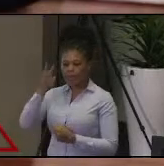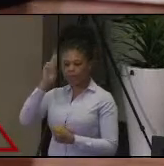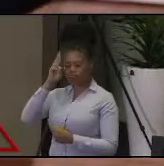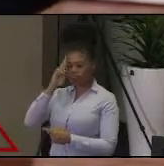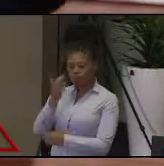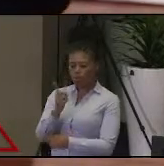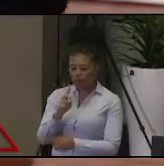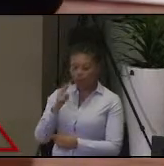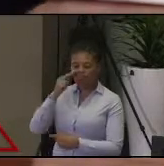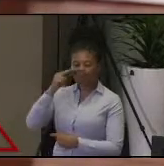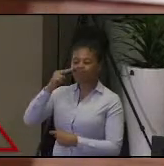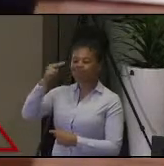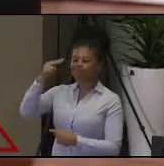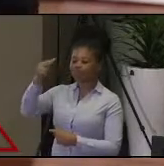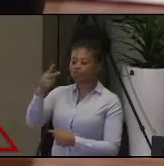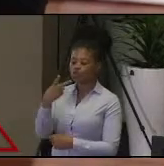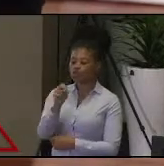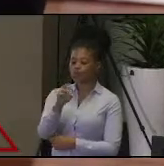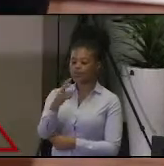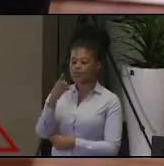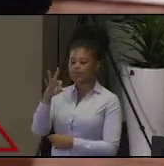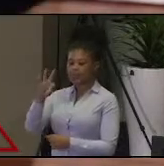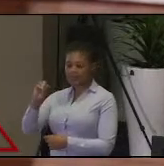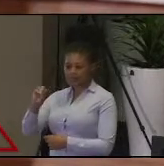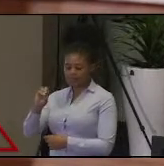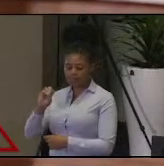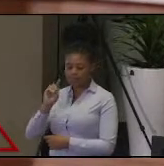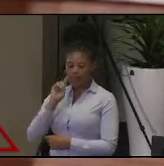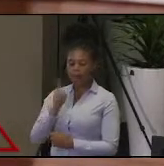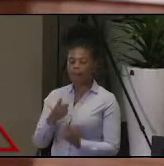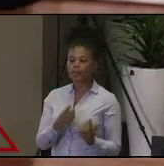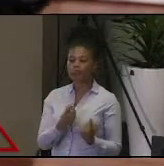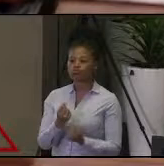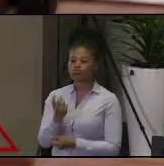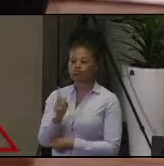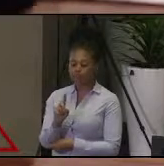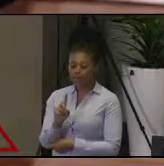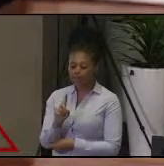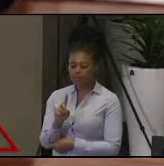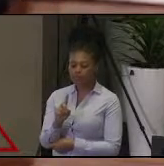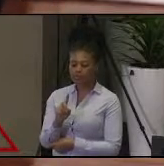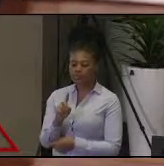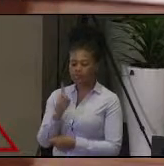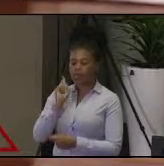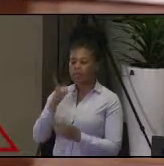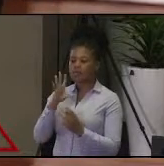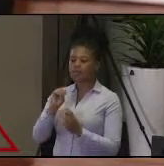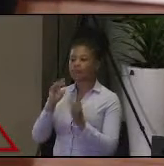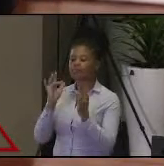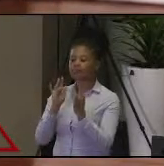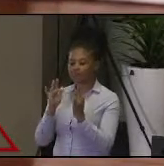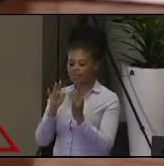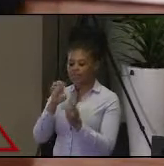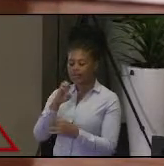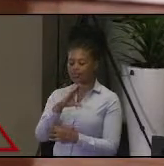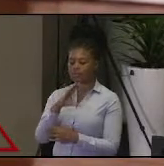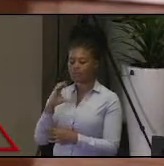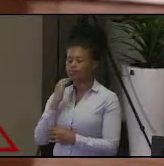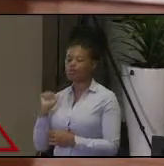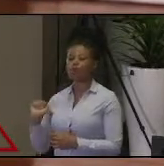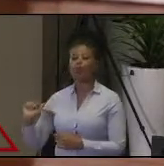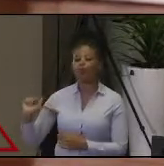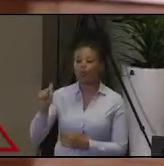that vision, that by 2030 we need to be an enterprising, connected Eastern Cape where